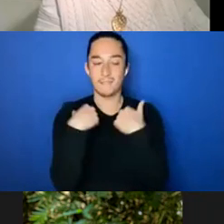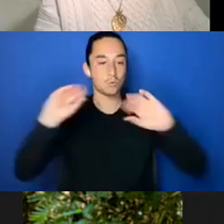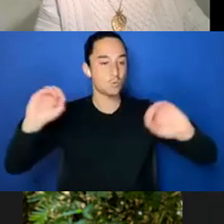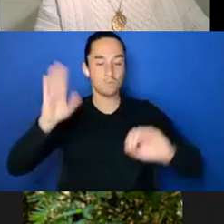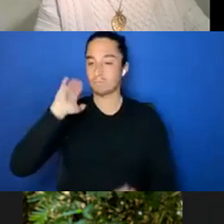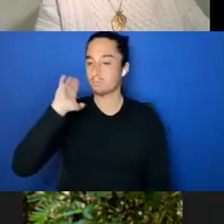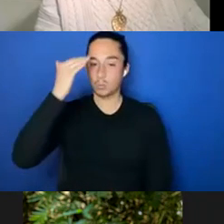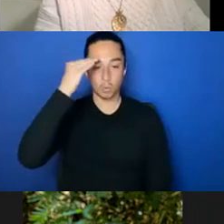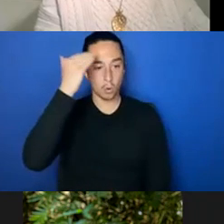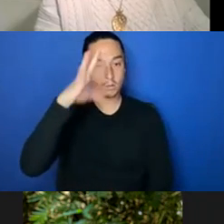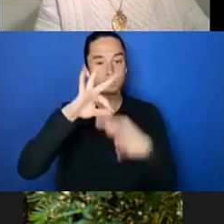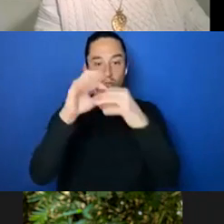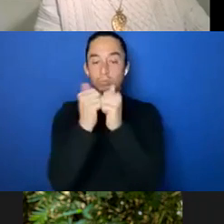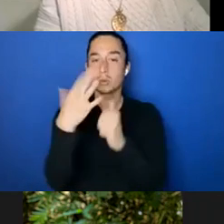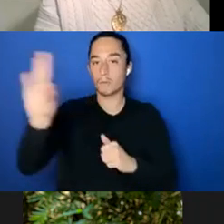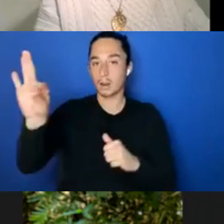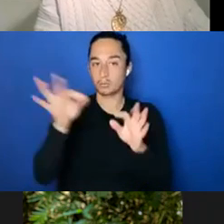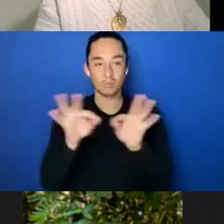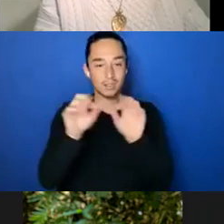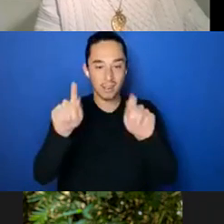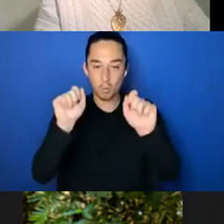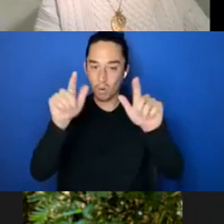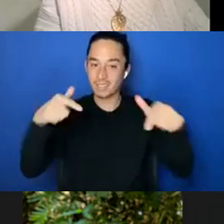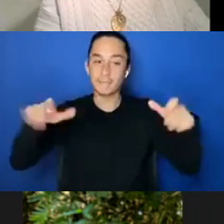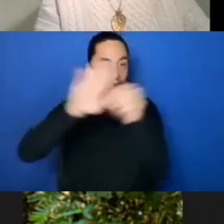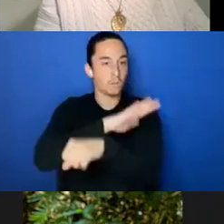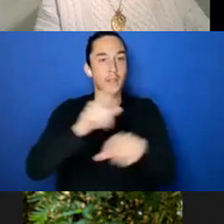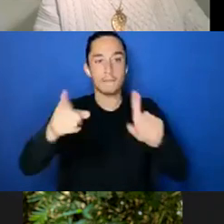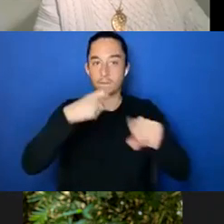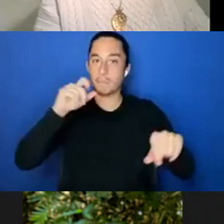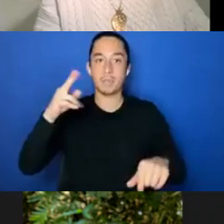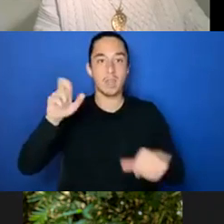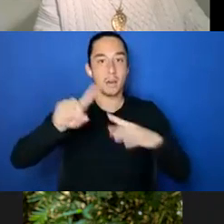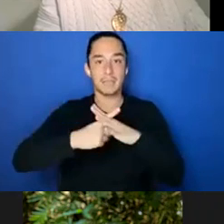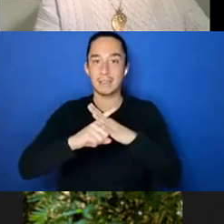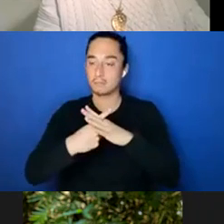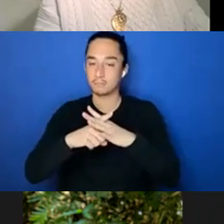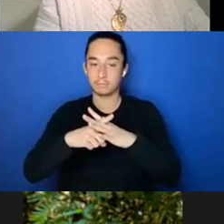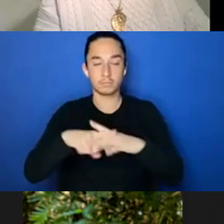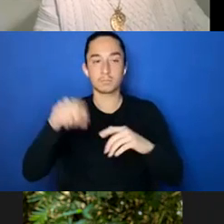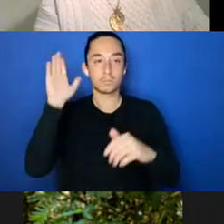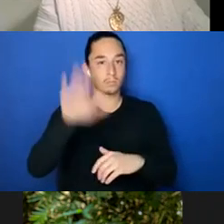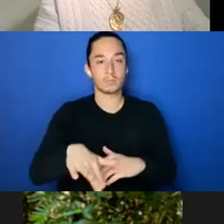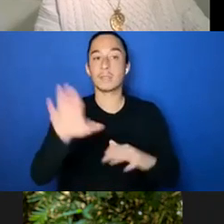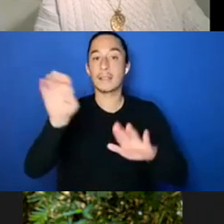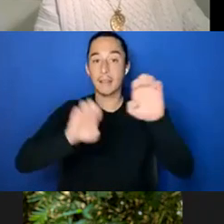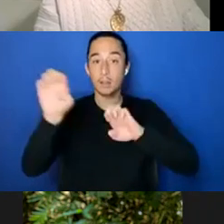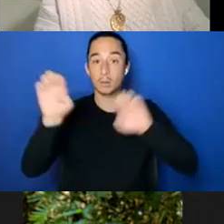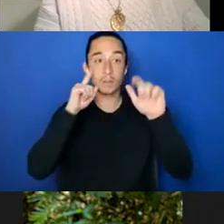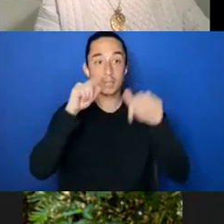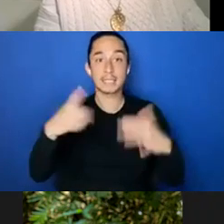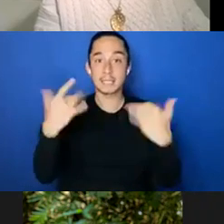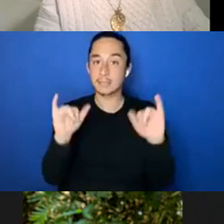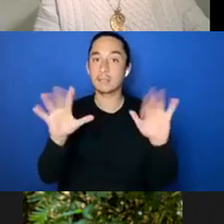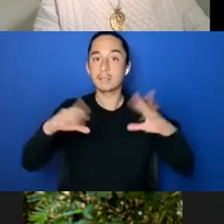of the French language at all. This is completely from the beginning. And the evaluation for this is still accepted